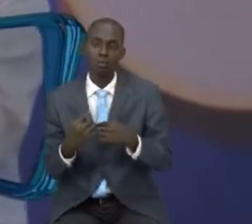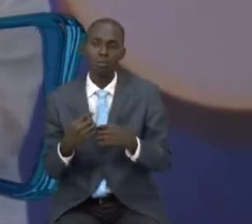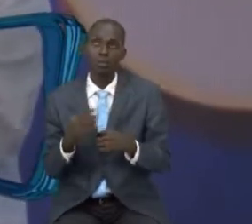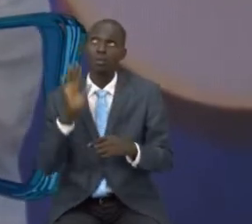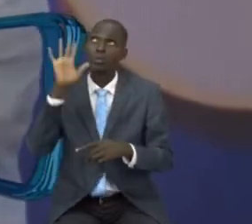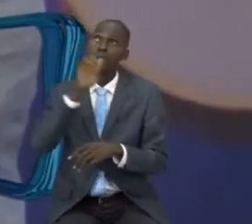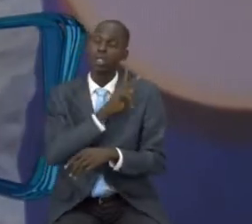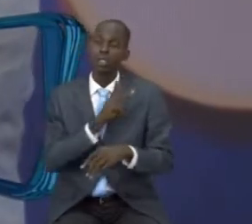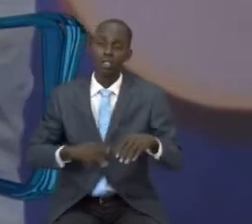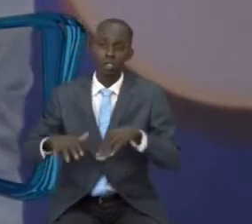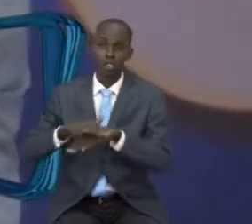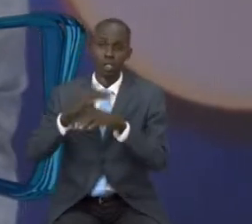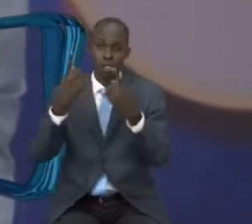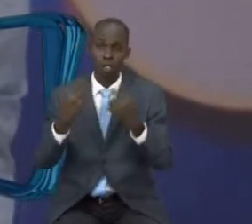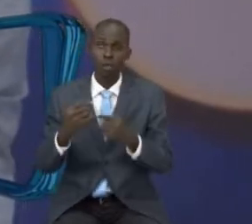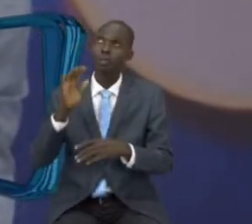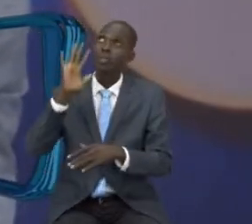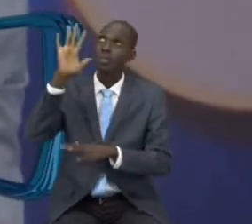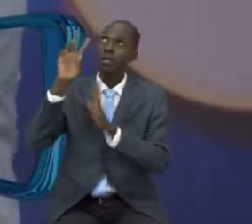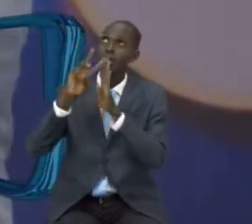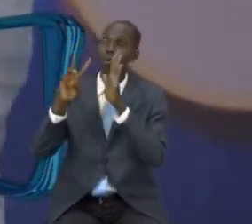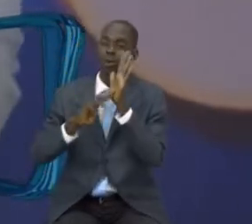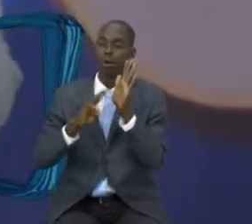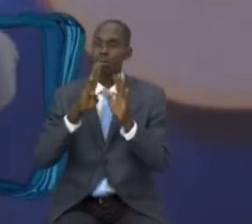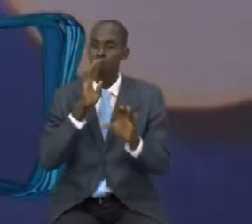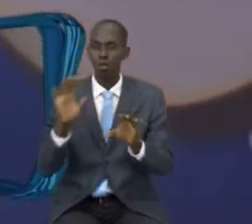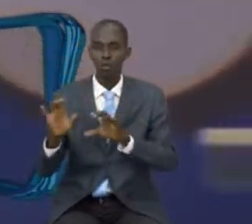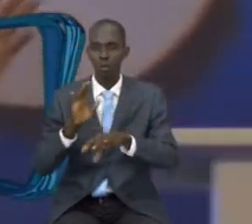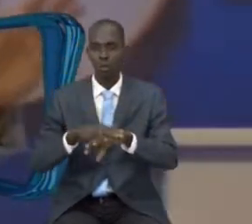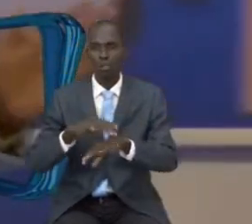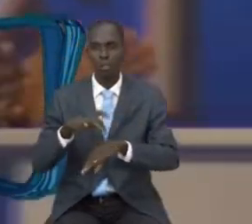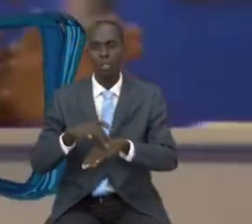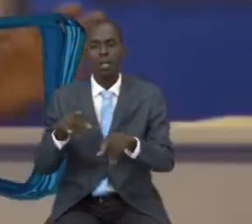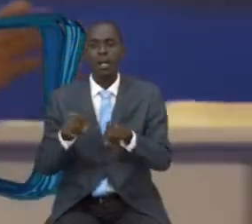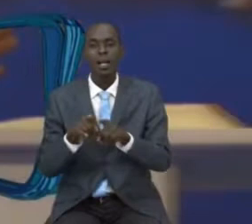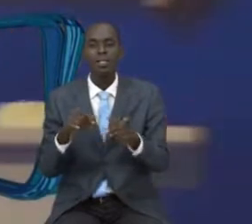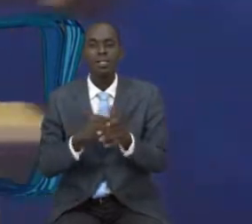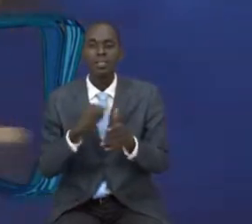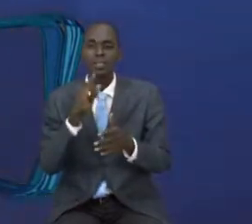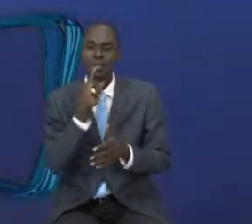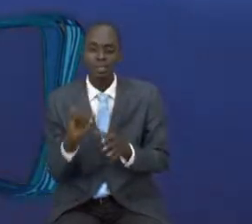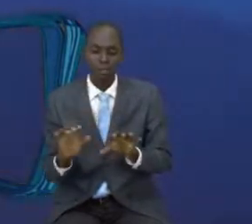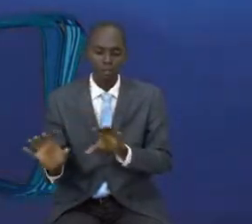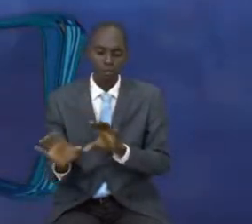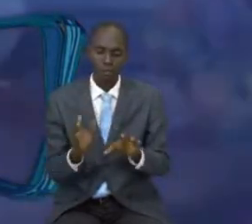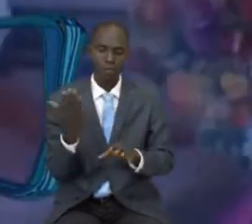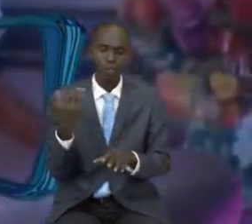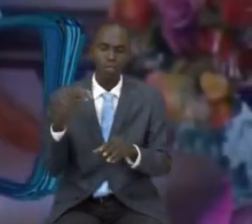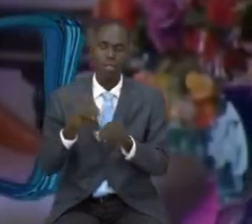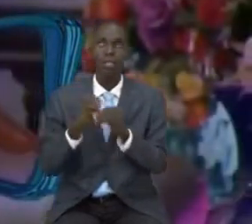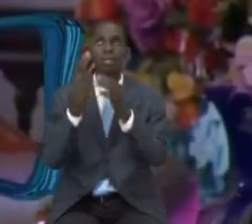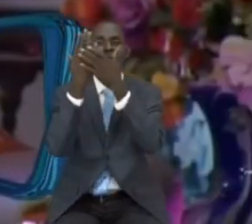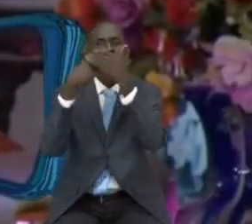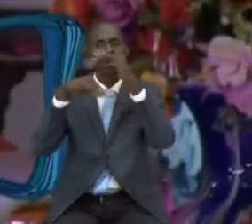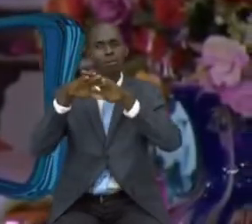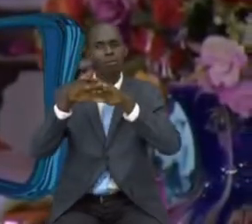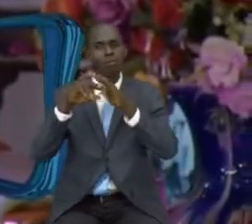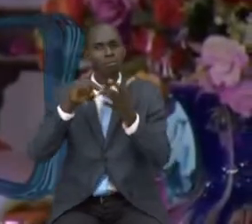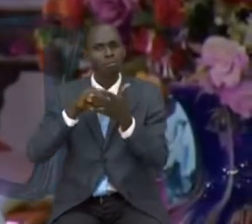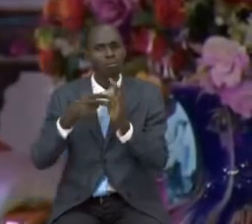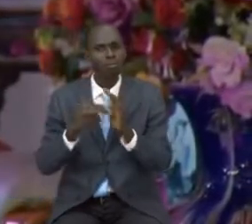will be done in earth as it is done in heaven." What does that